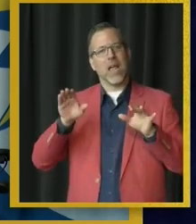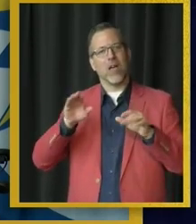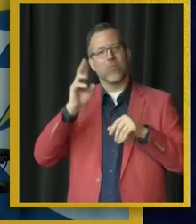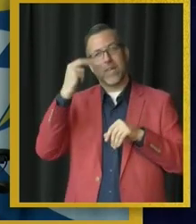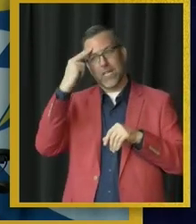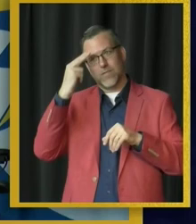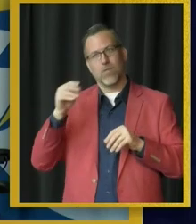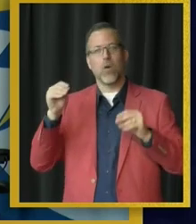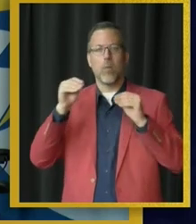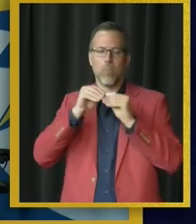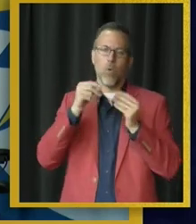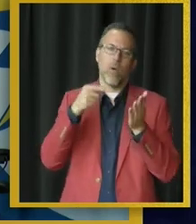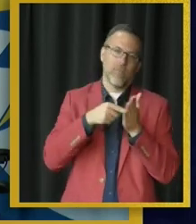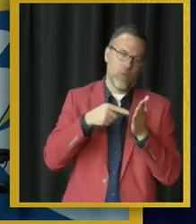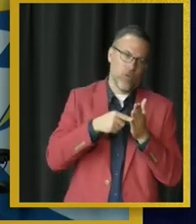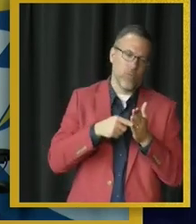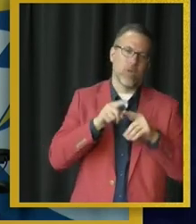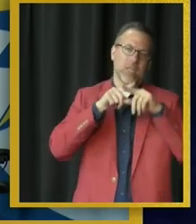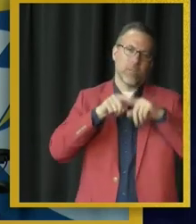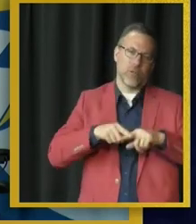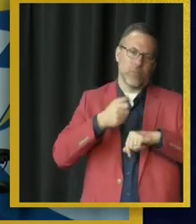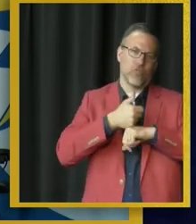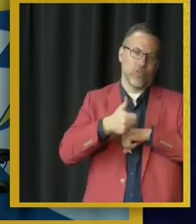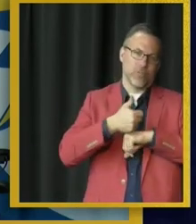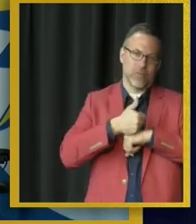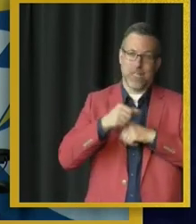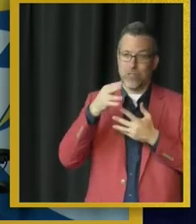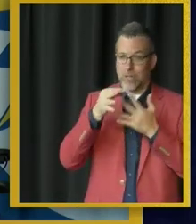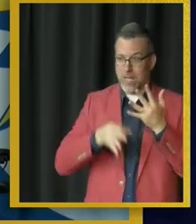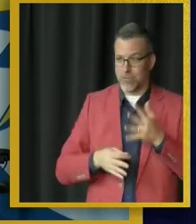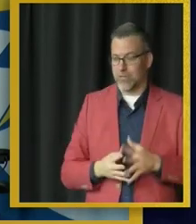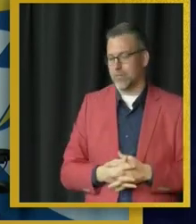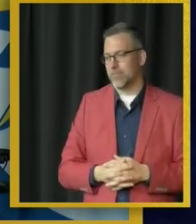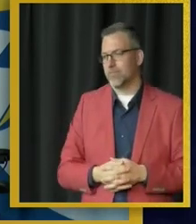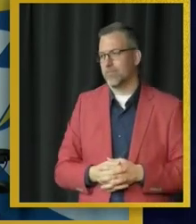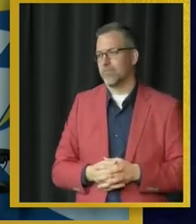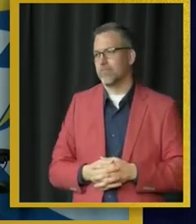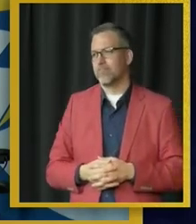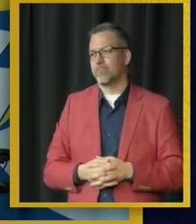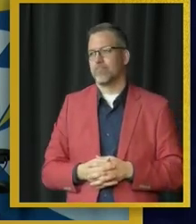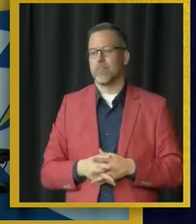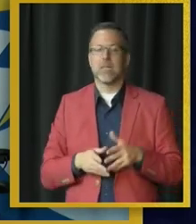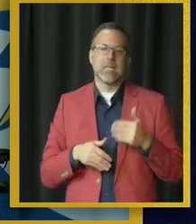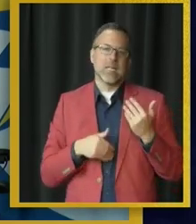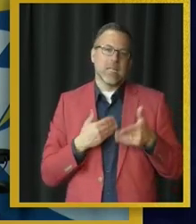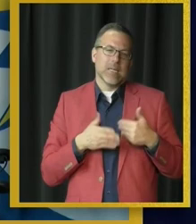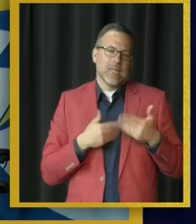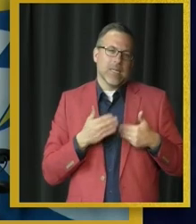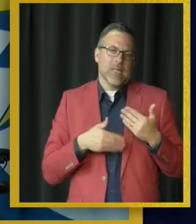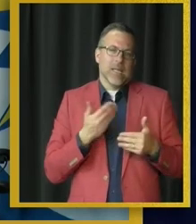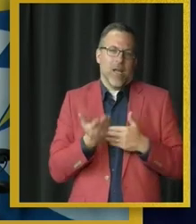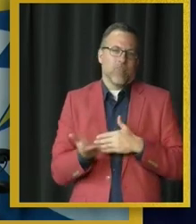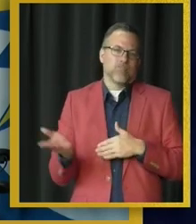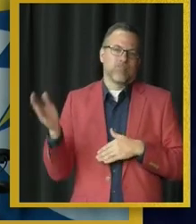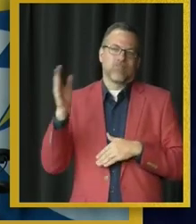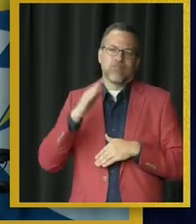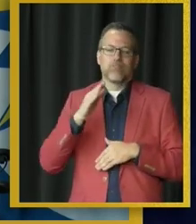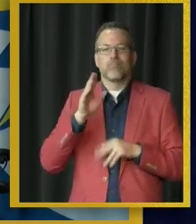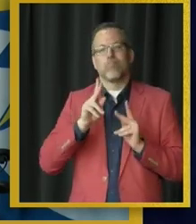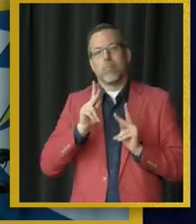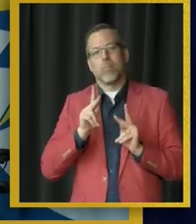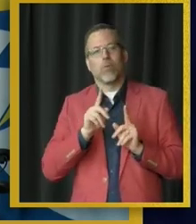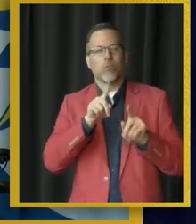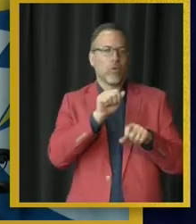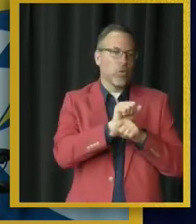and reliable transportation options. Now, as we go through our day in Nashville, folks are busy at work, learning at